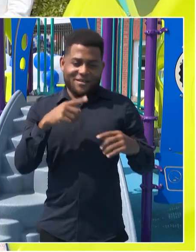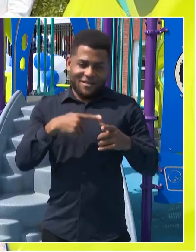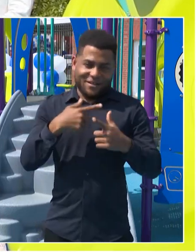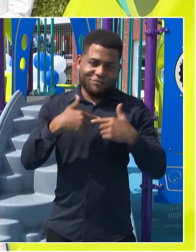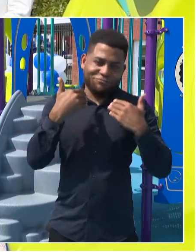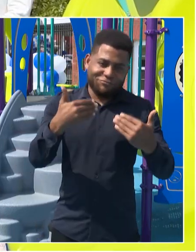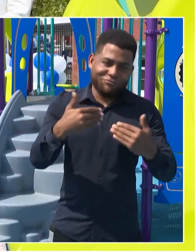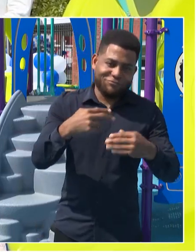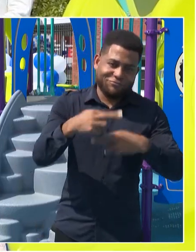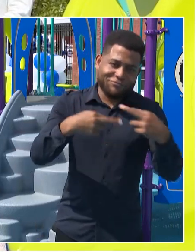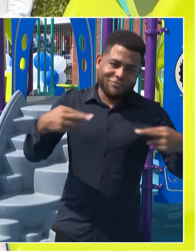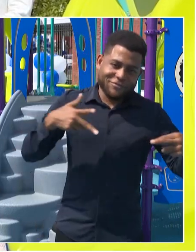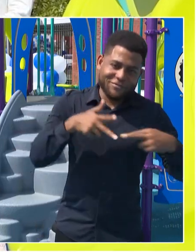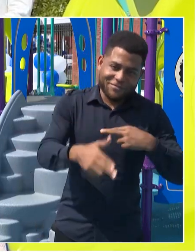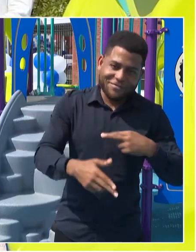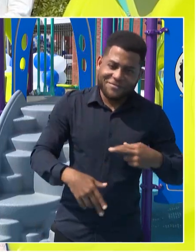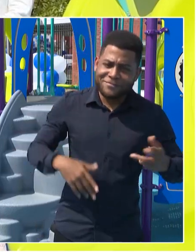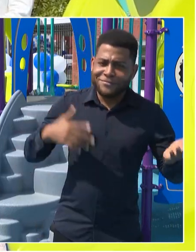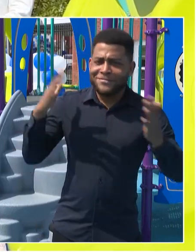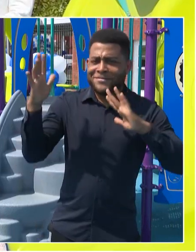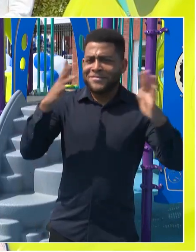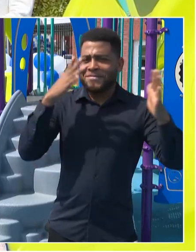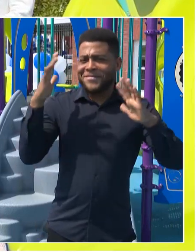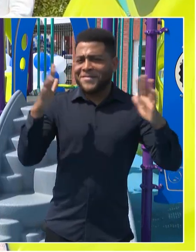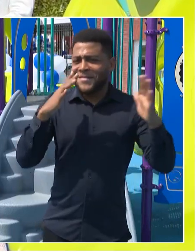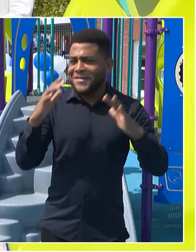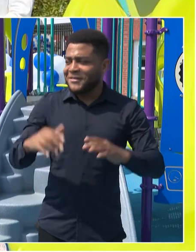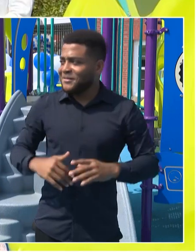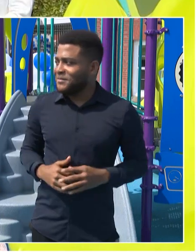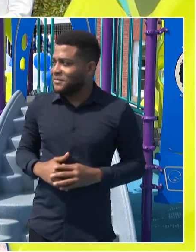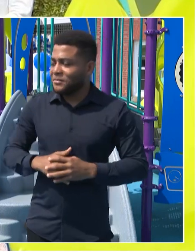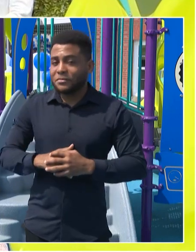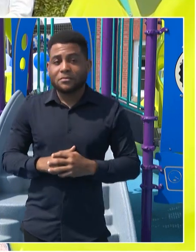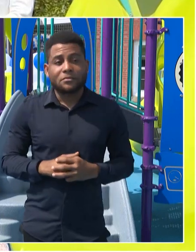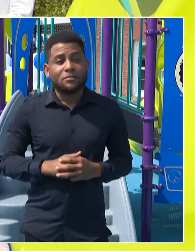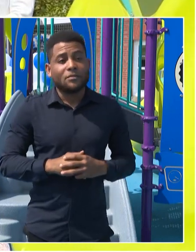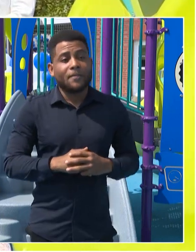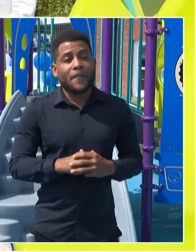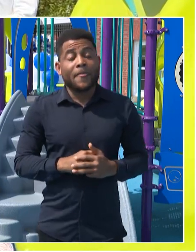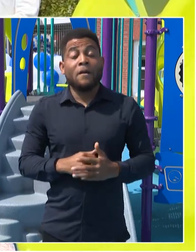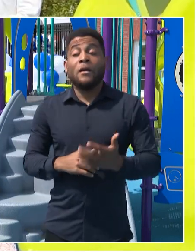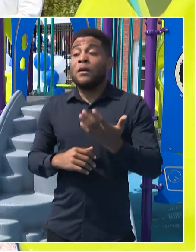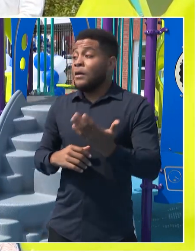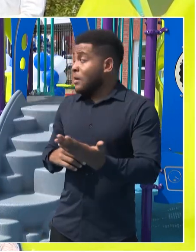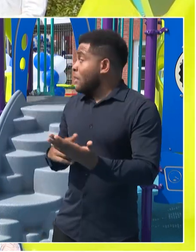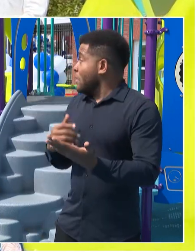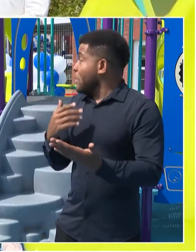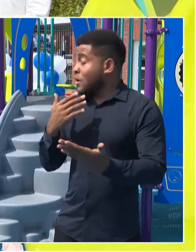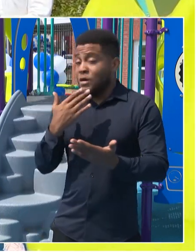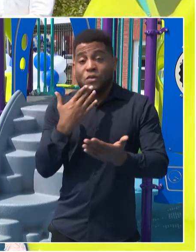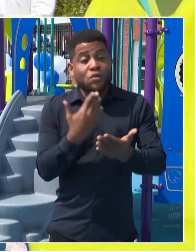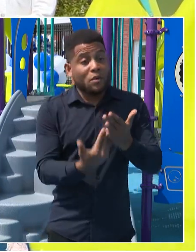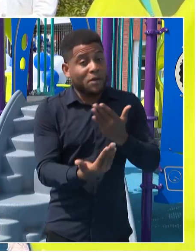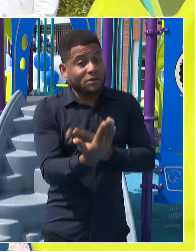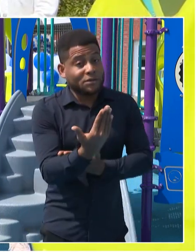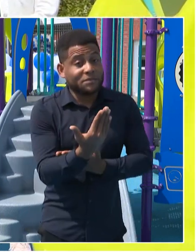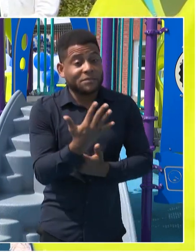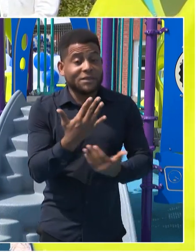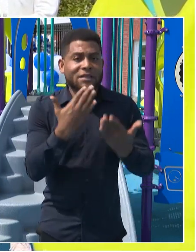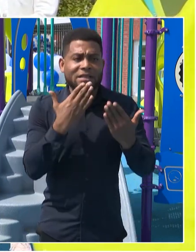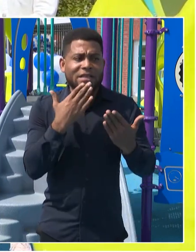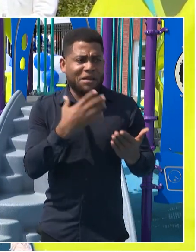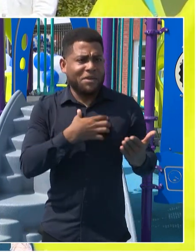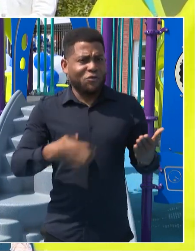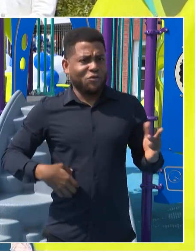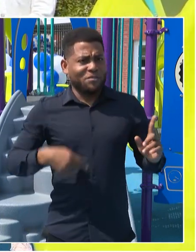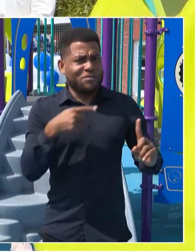All right, good morning, everyone. I want to thank Mayor Bowser and the students and staff here at Minor Early Childhood